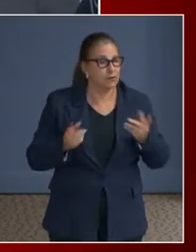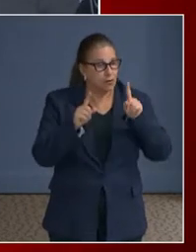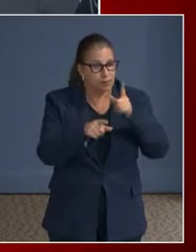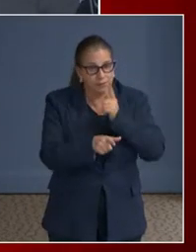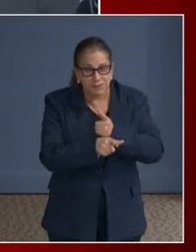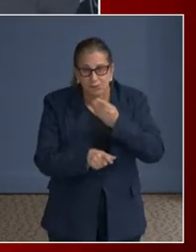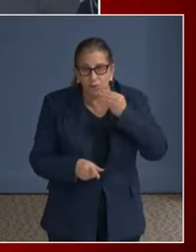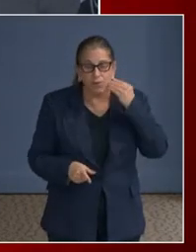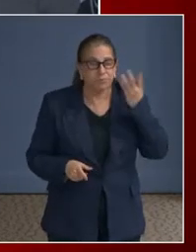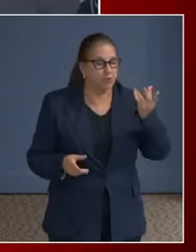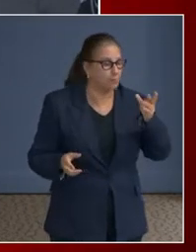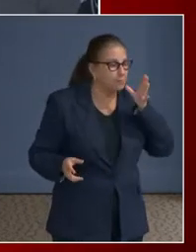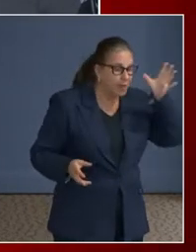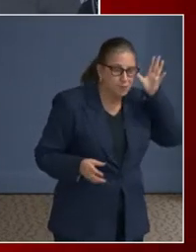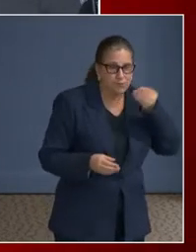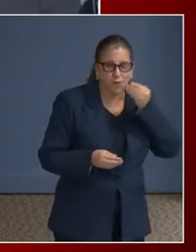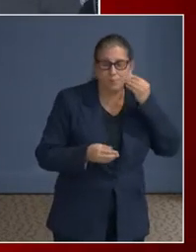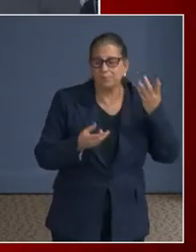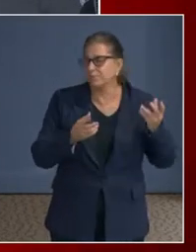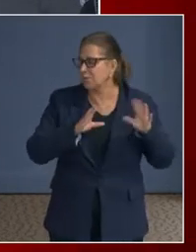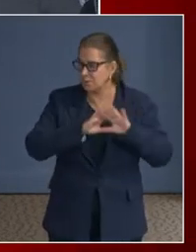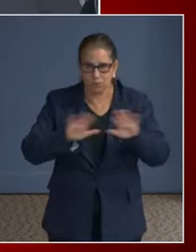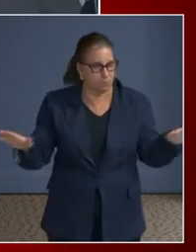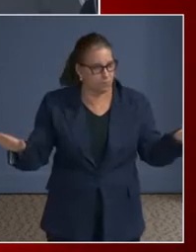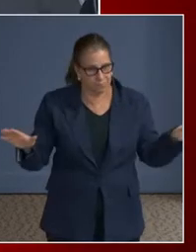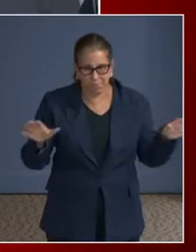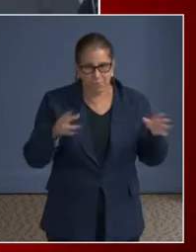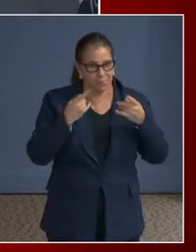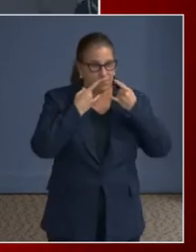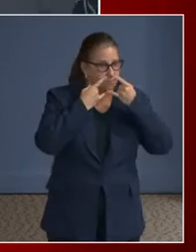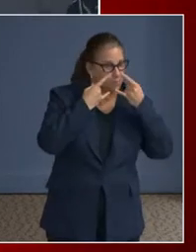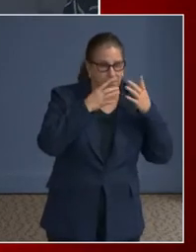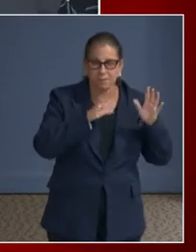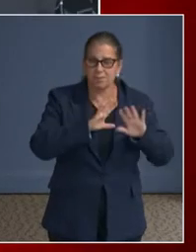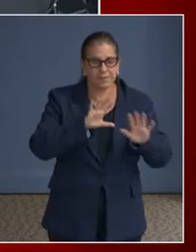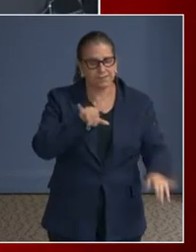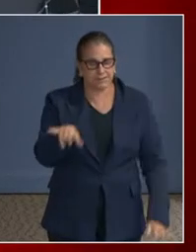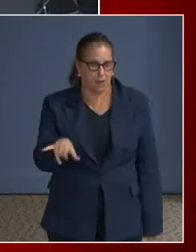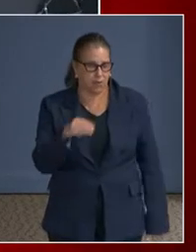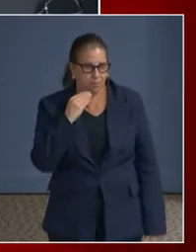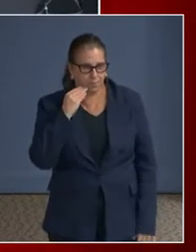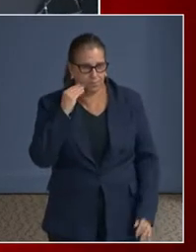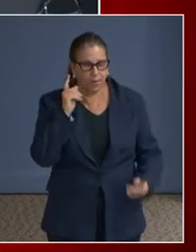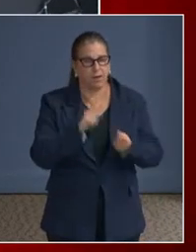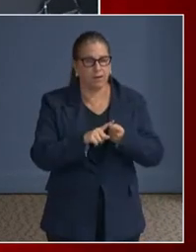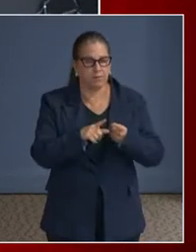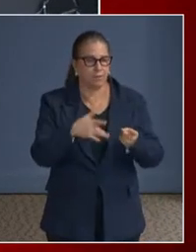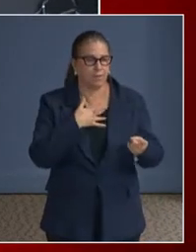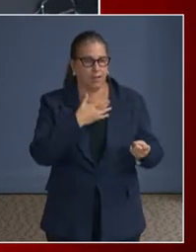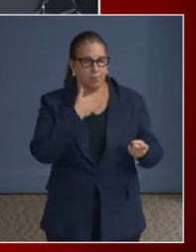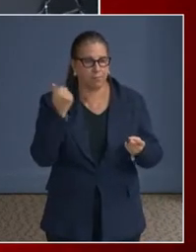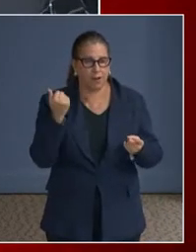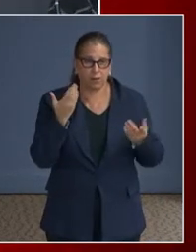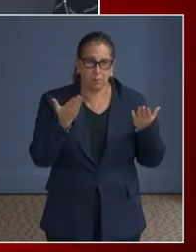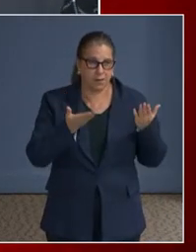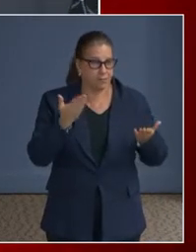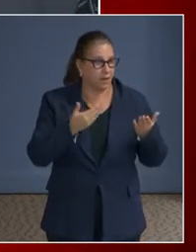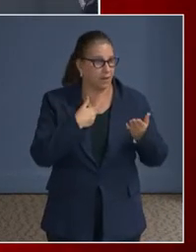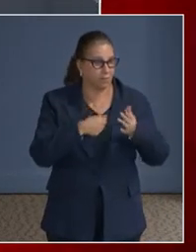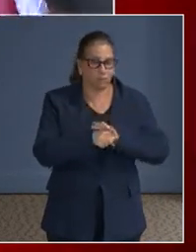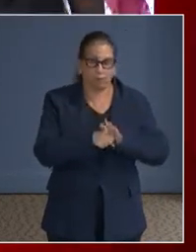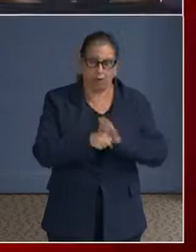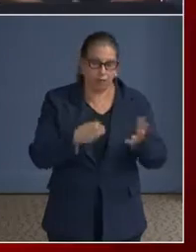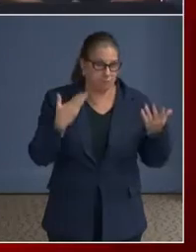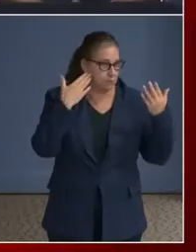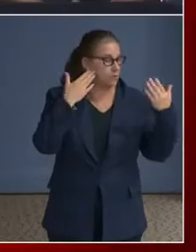chains of infections. So that adds to the third thing about choosing your activities wisely. Although we have turned on some activities